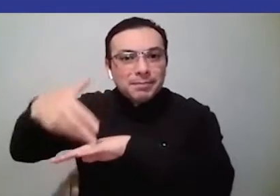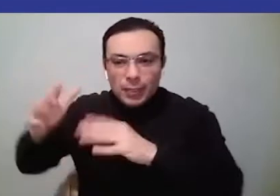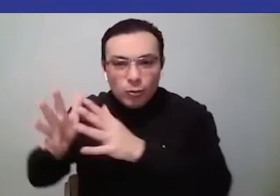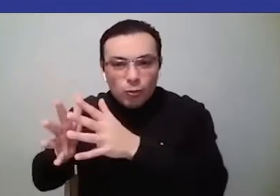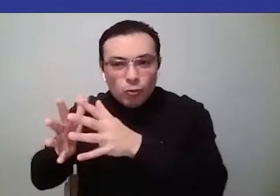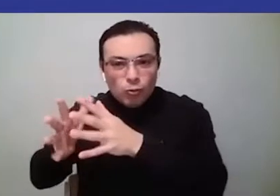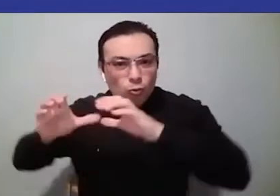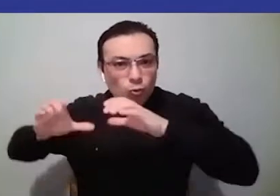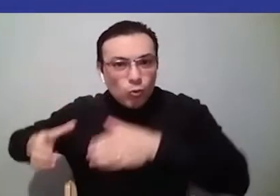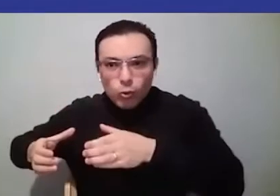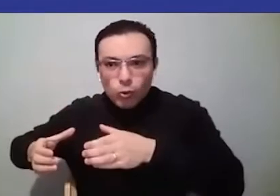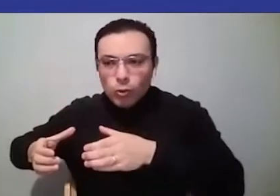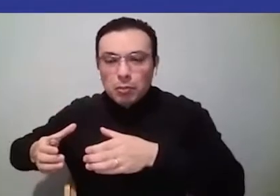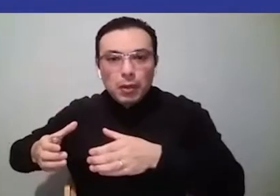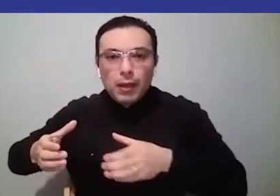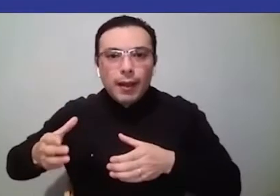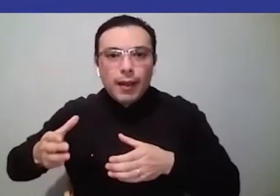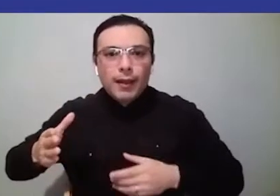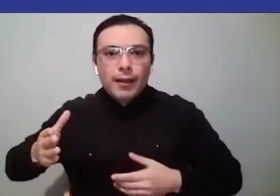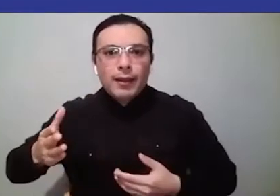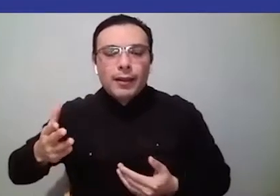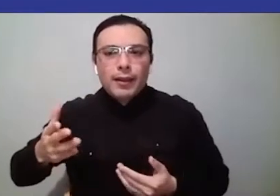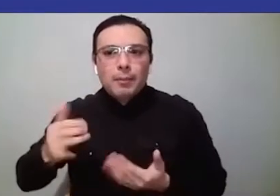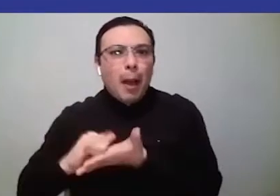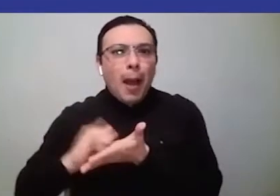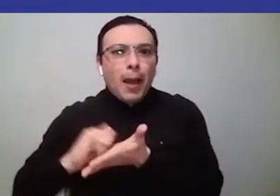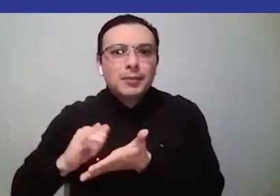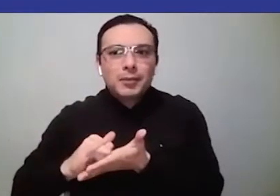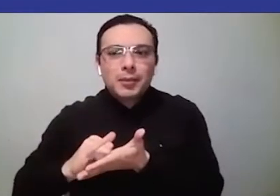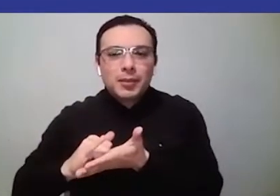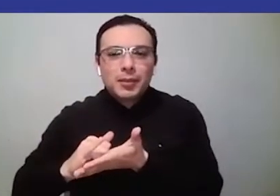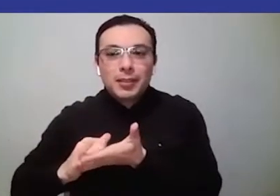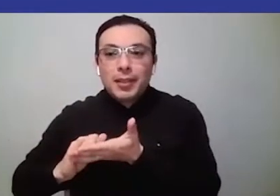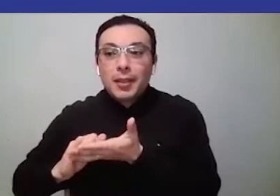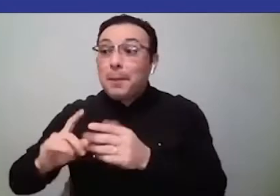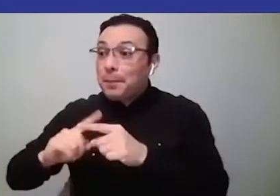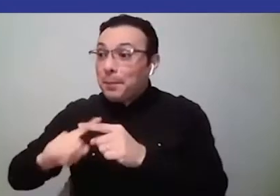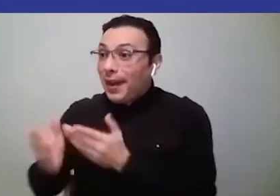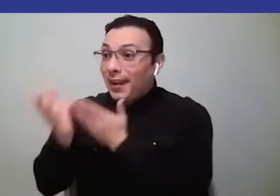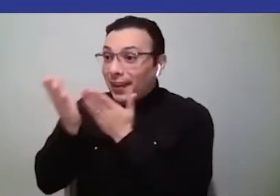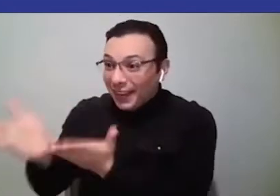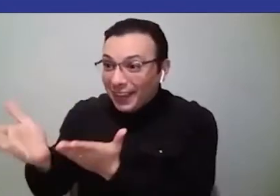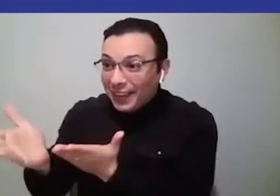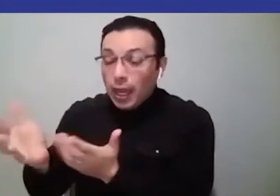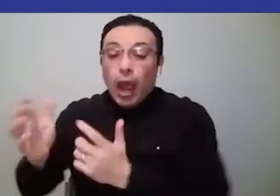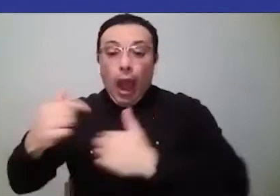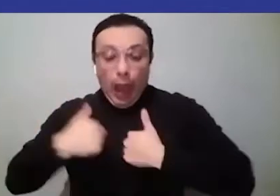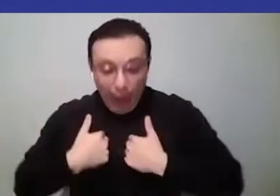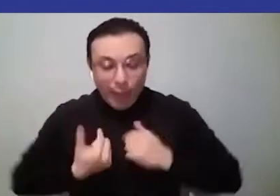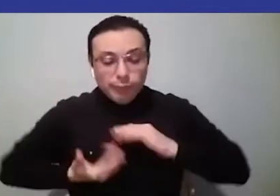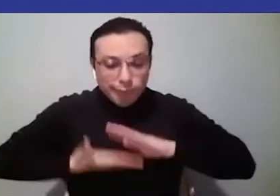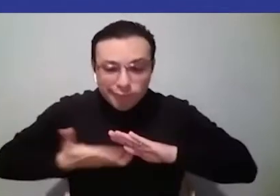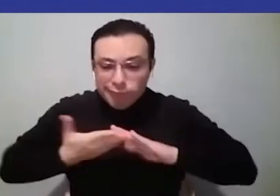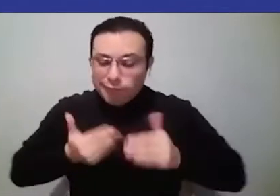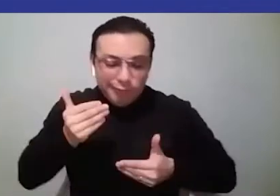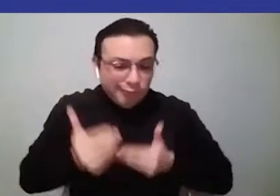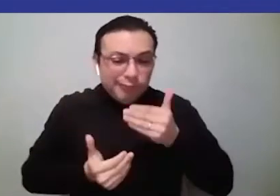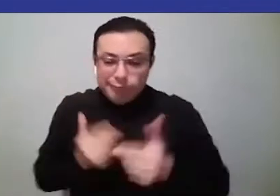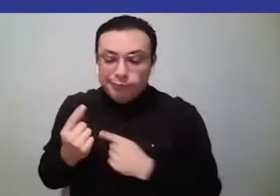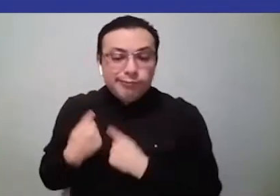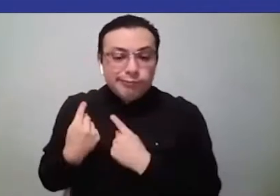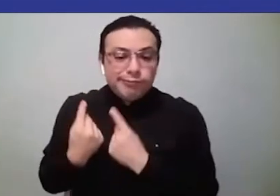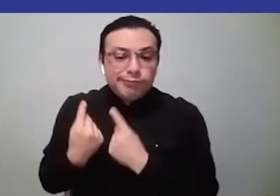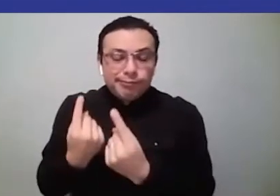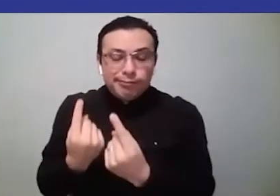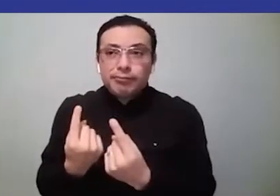my end, but it just felt like so powerful to connect with that. Having been there for so long, I started interning at the